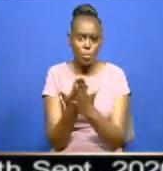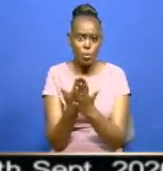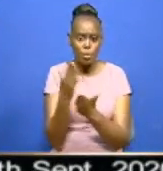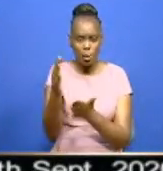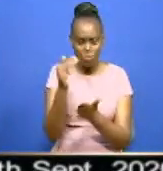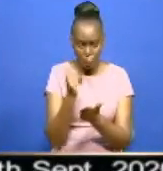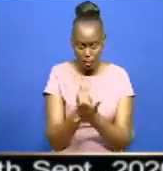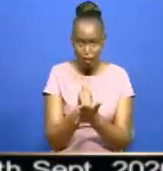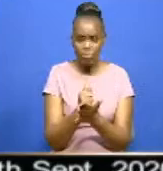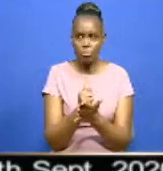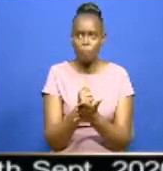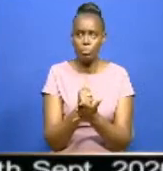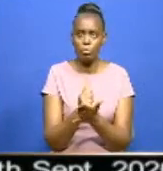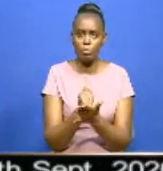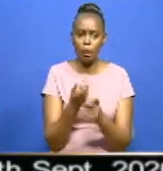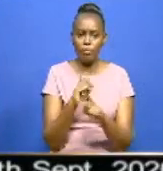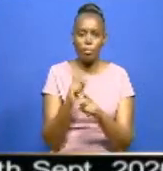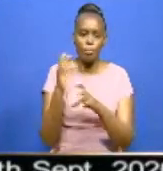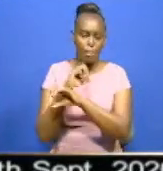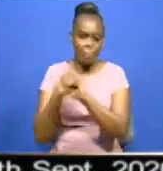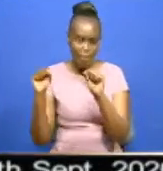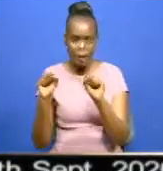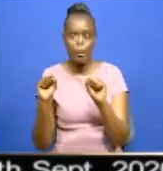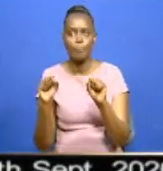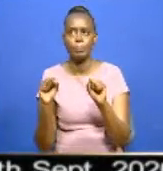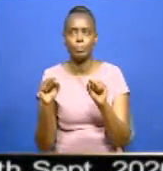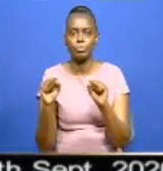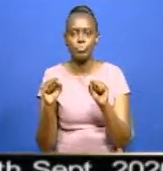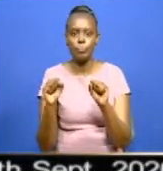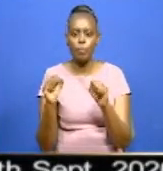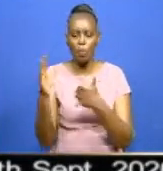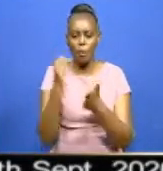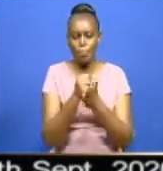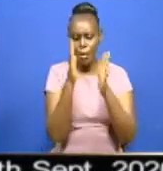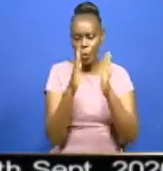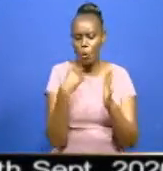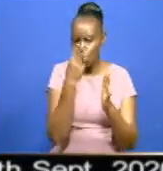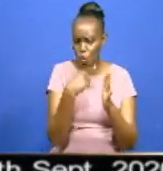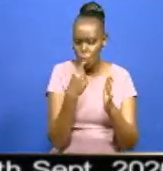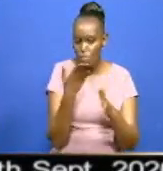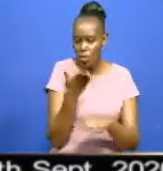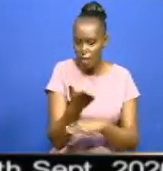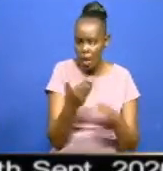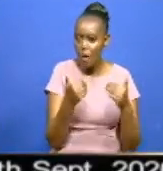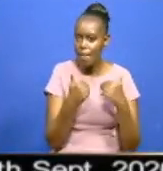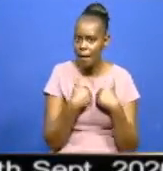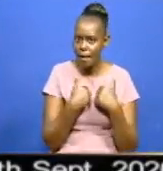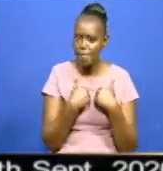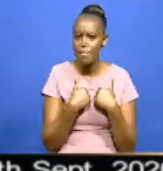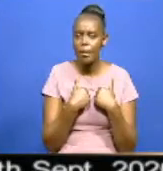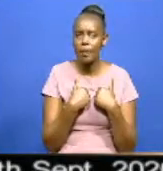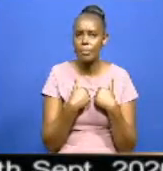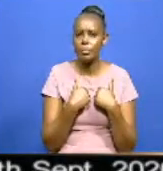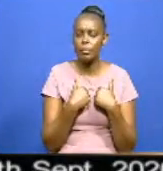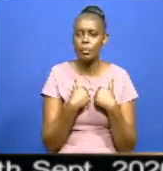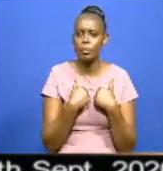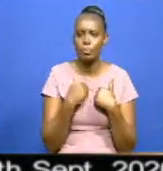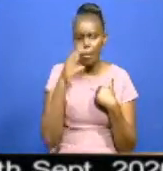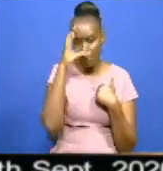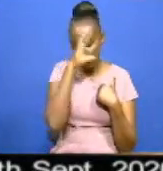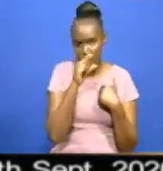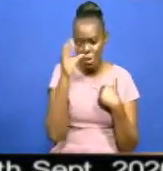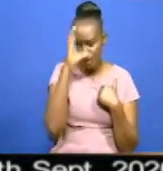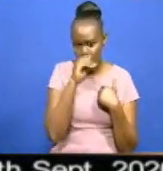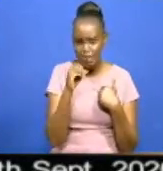nomination by the president of a nominee who has been found to miss